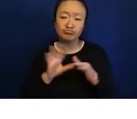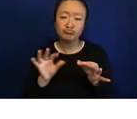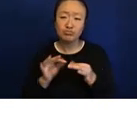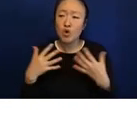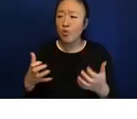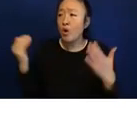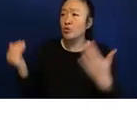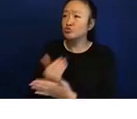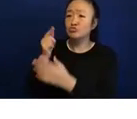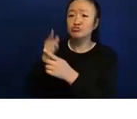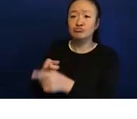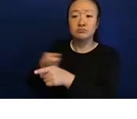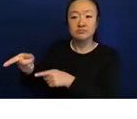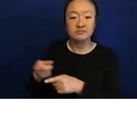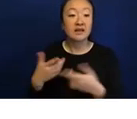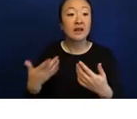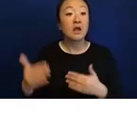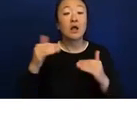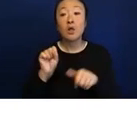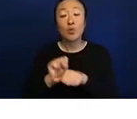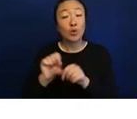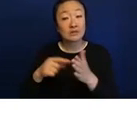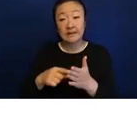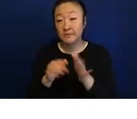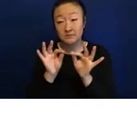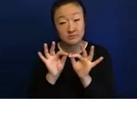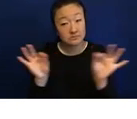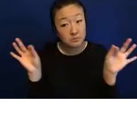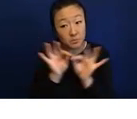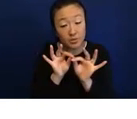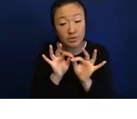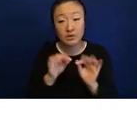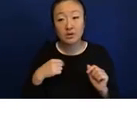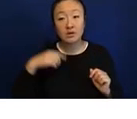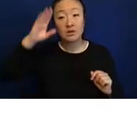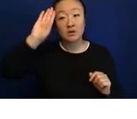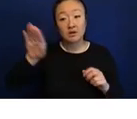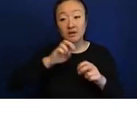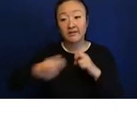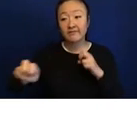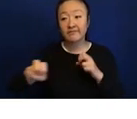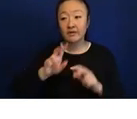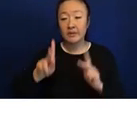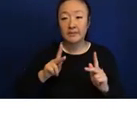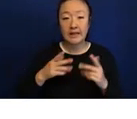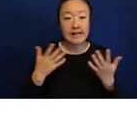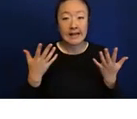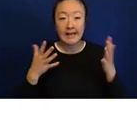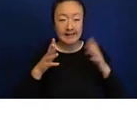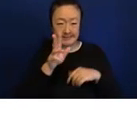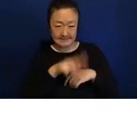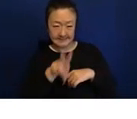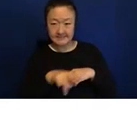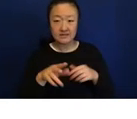The work samples, as I said, they're very, very important. I know it's hard for people to get a sense of your entire